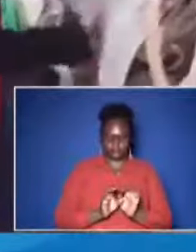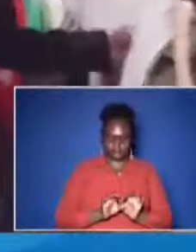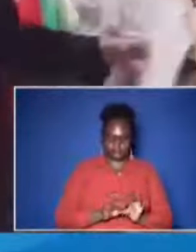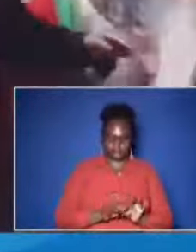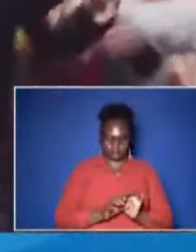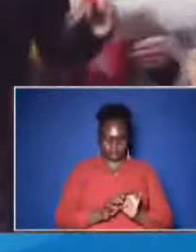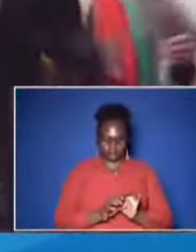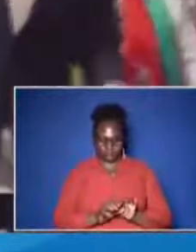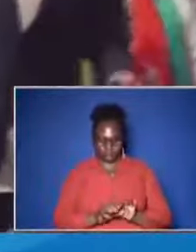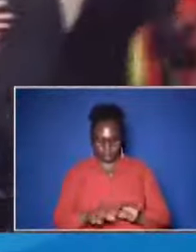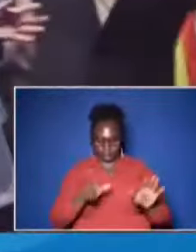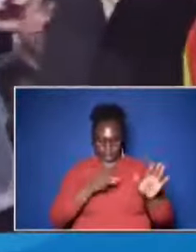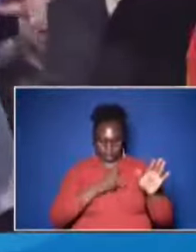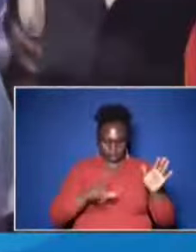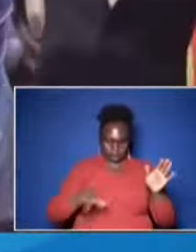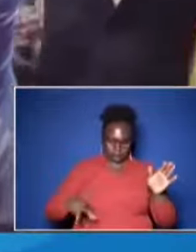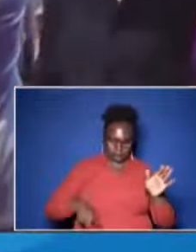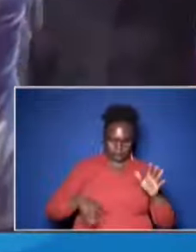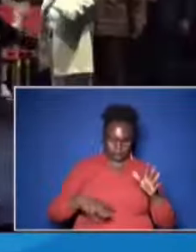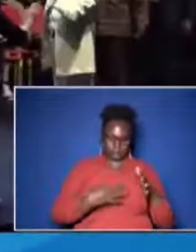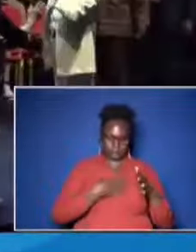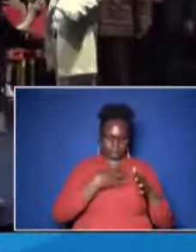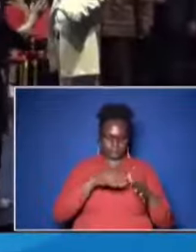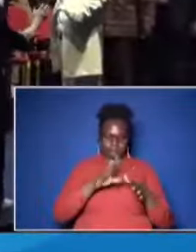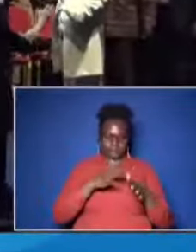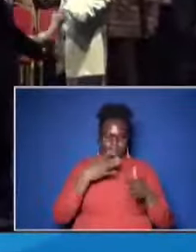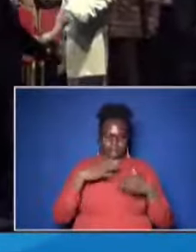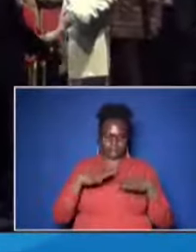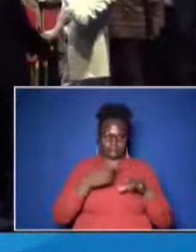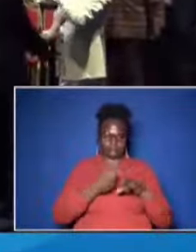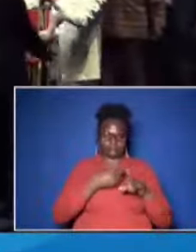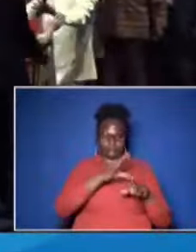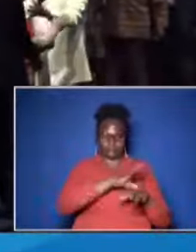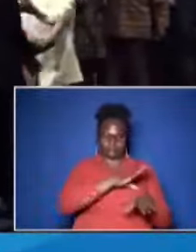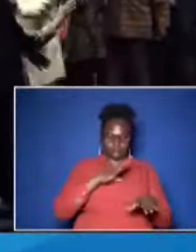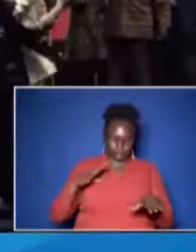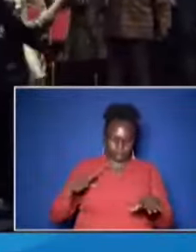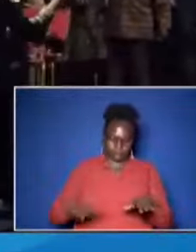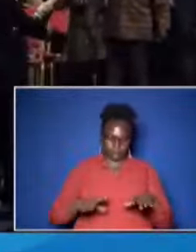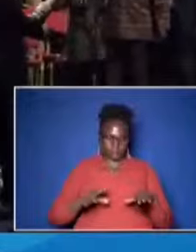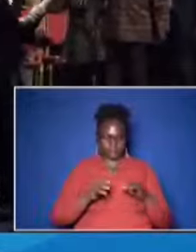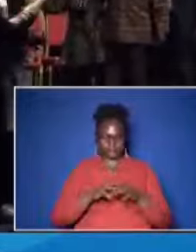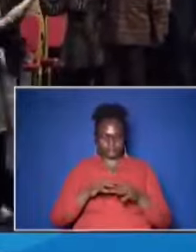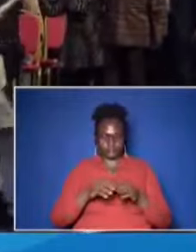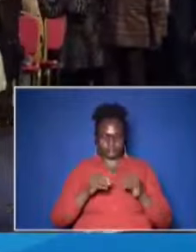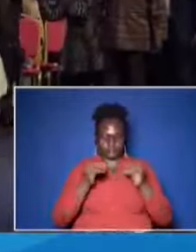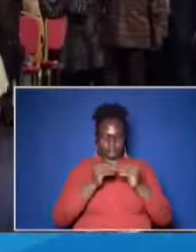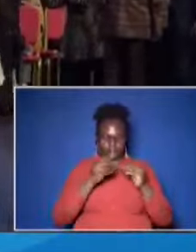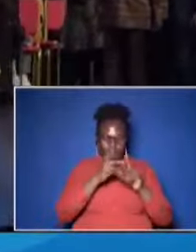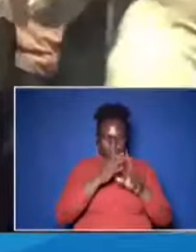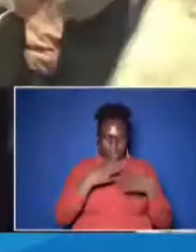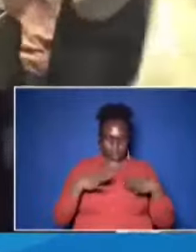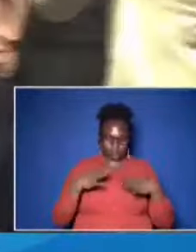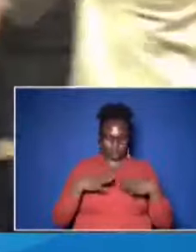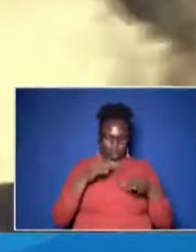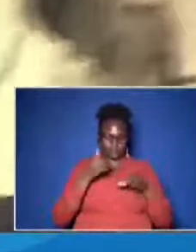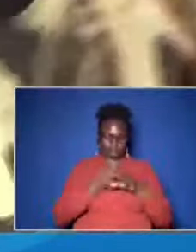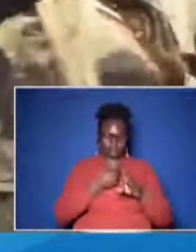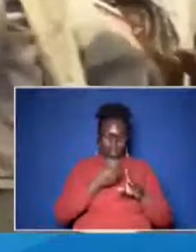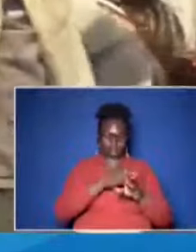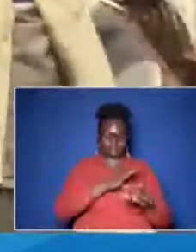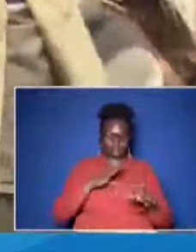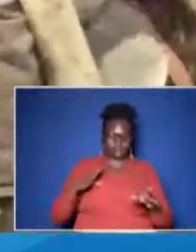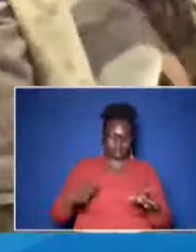up Lord visit your people in China visit them visit them